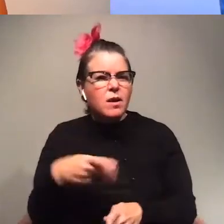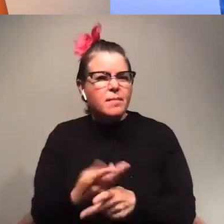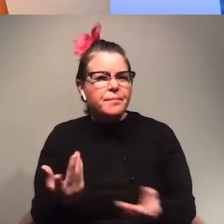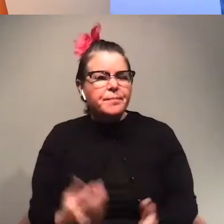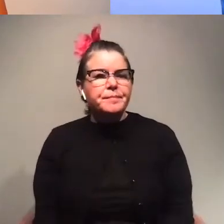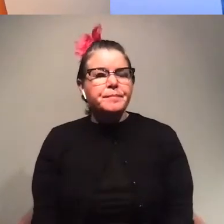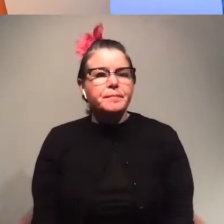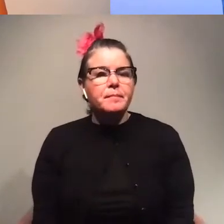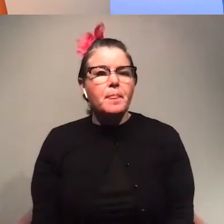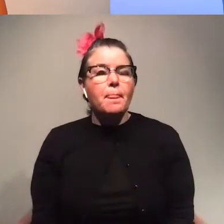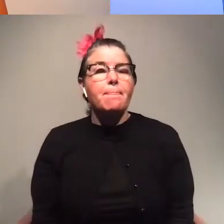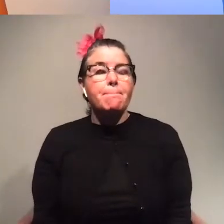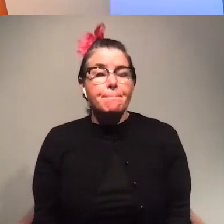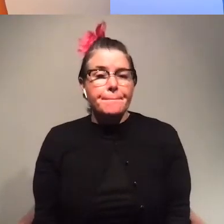Yeah.